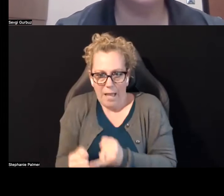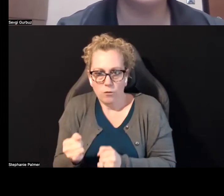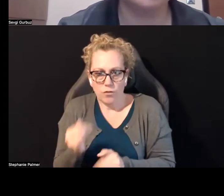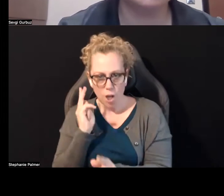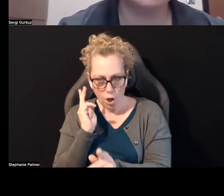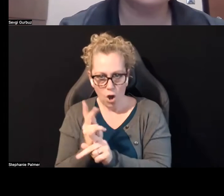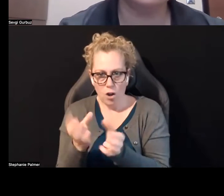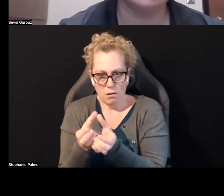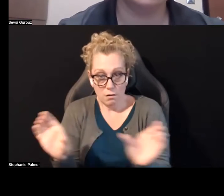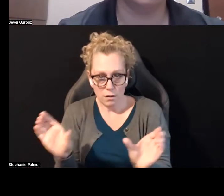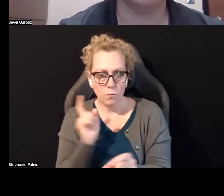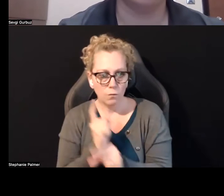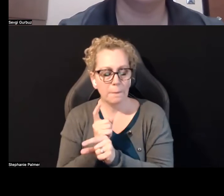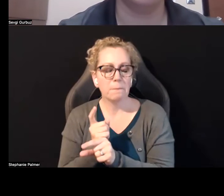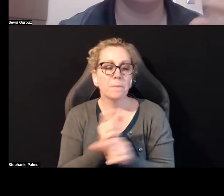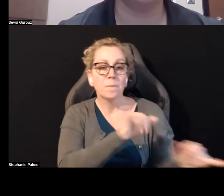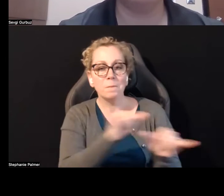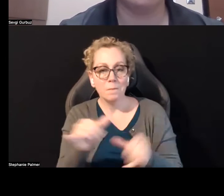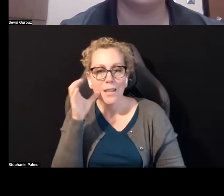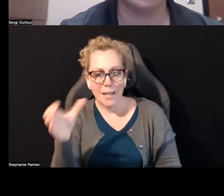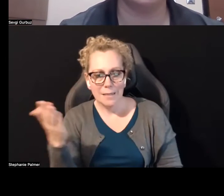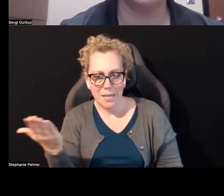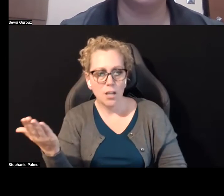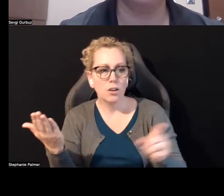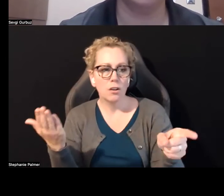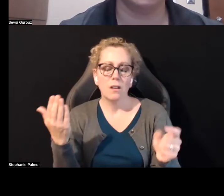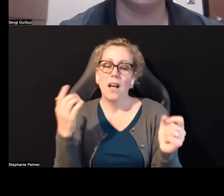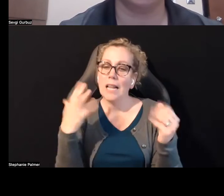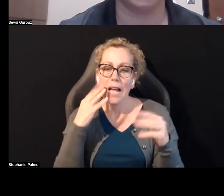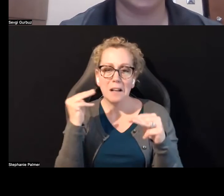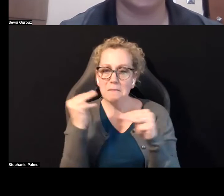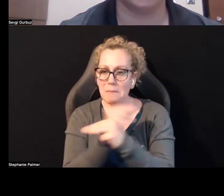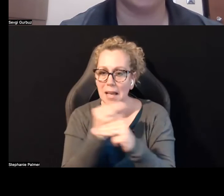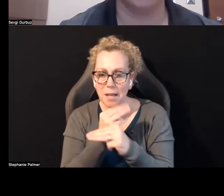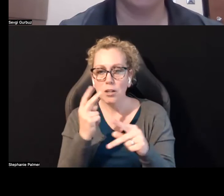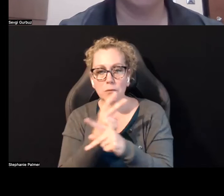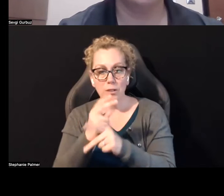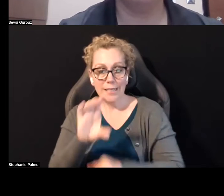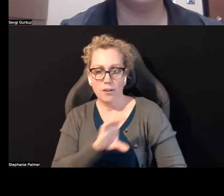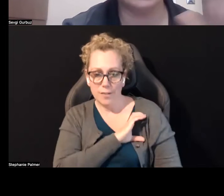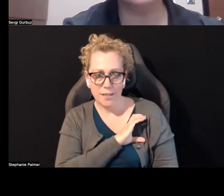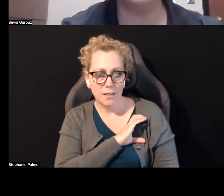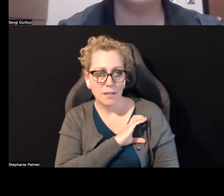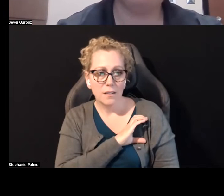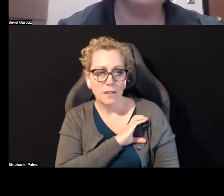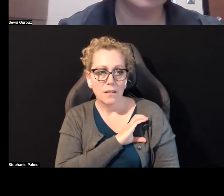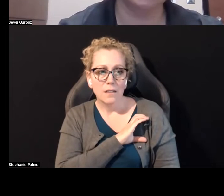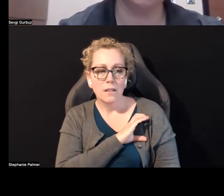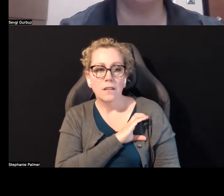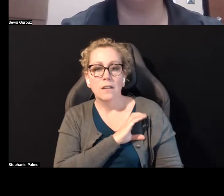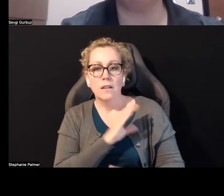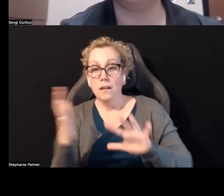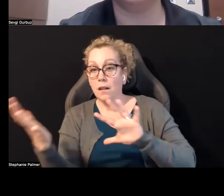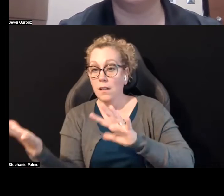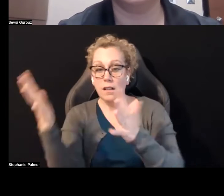This image is basically taking a lot of different mathematically computed characteristics, flattening them